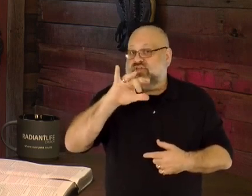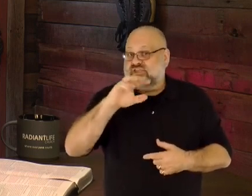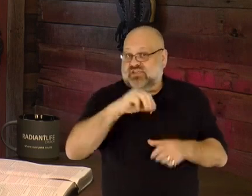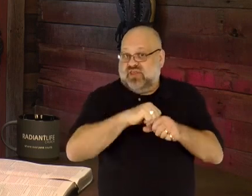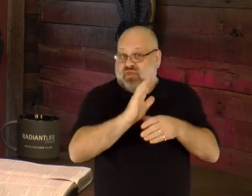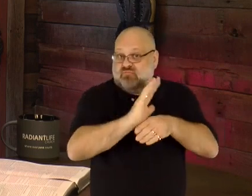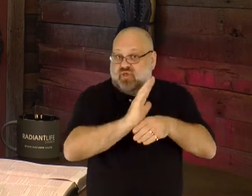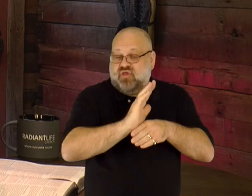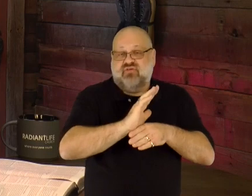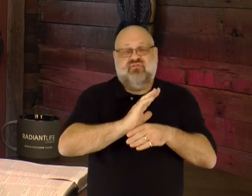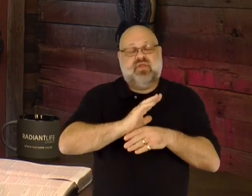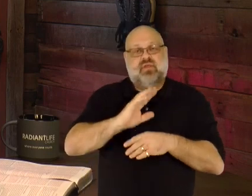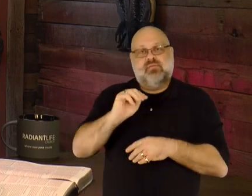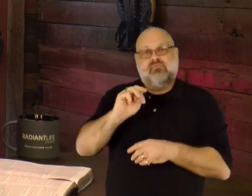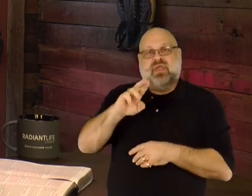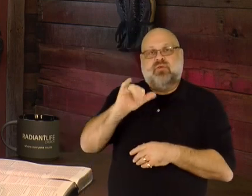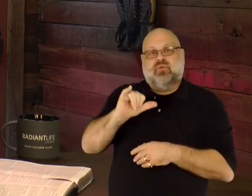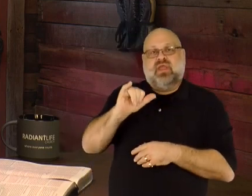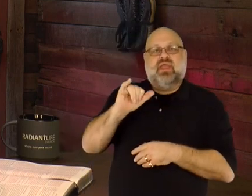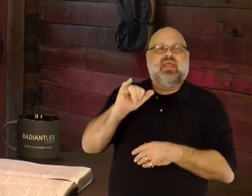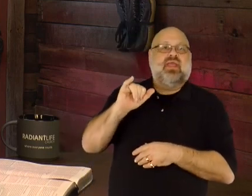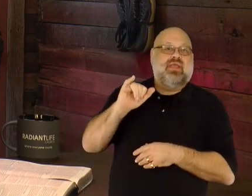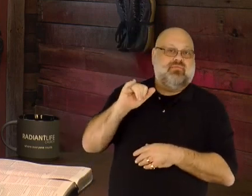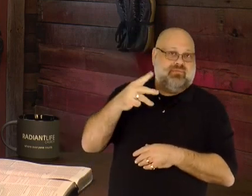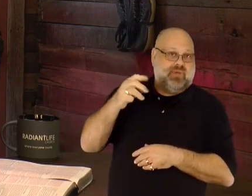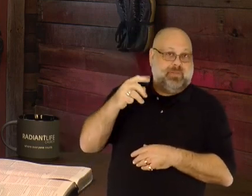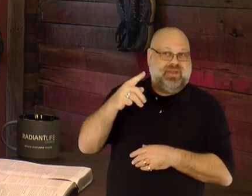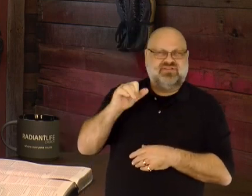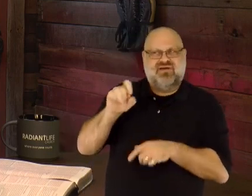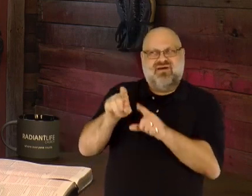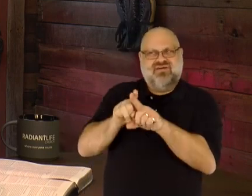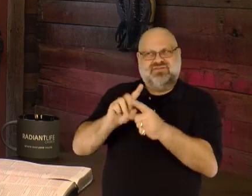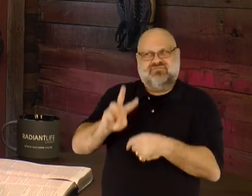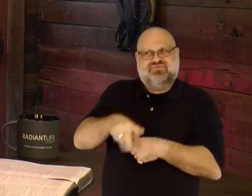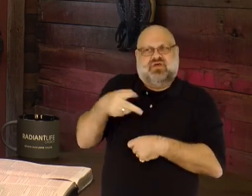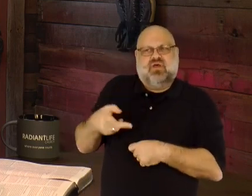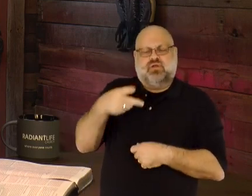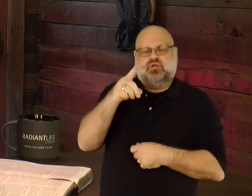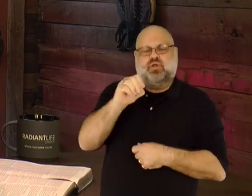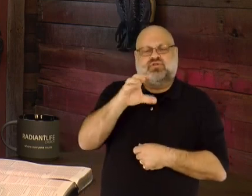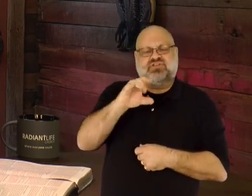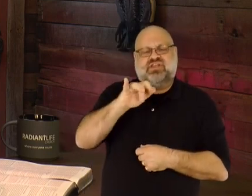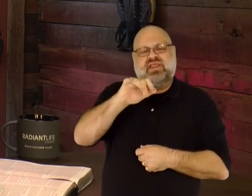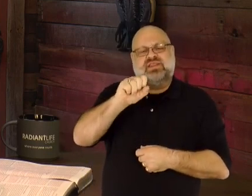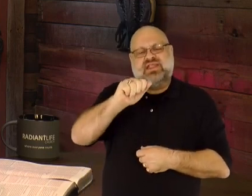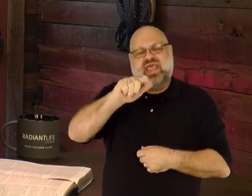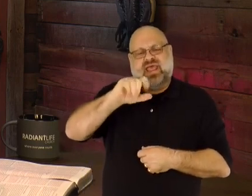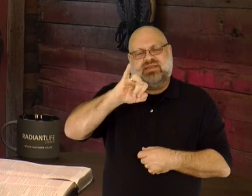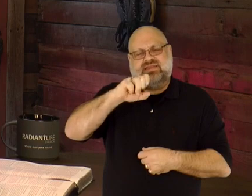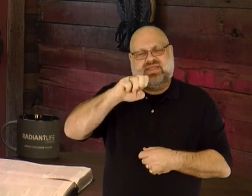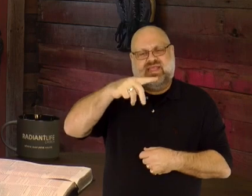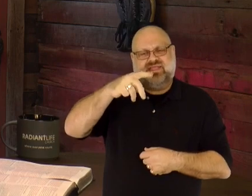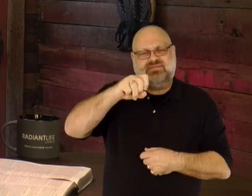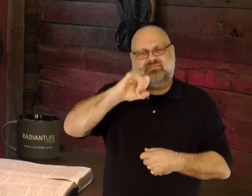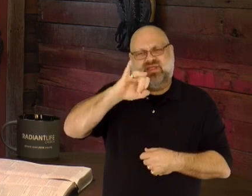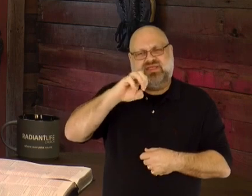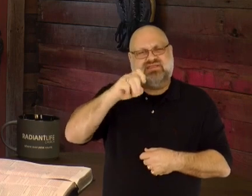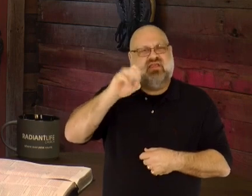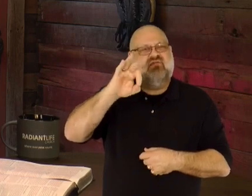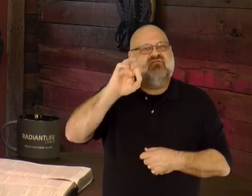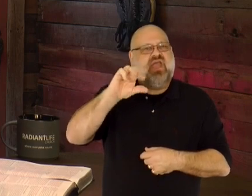it somewhat backwards. Docious alli exi istic fragi cali rupus.